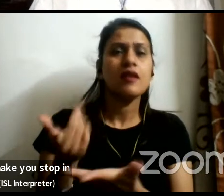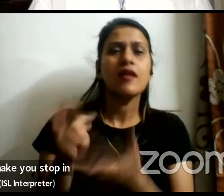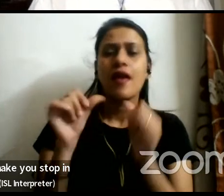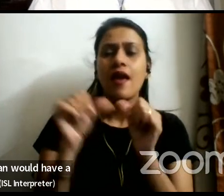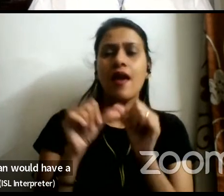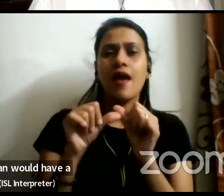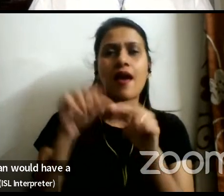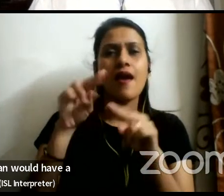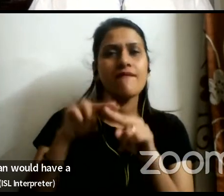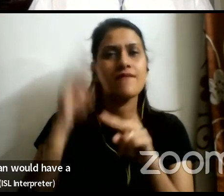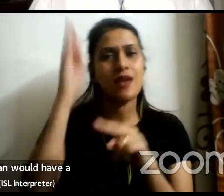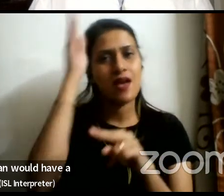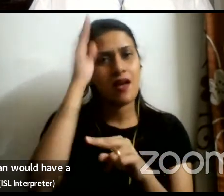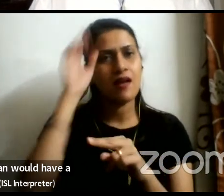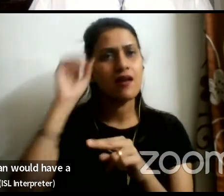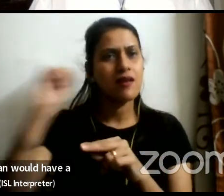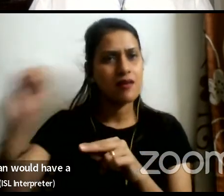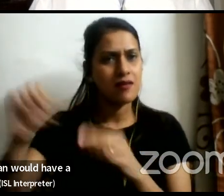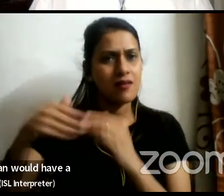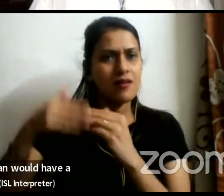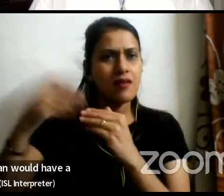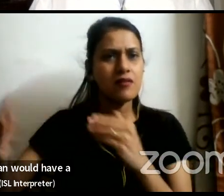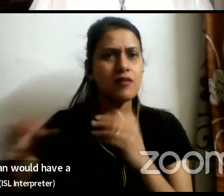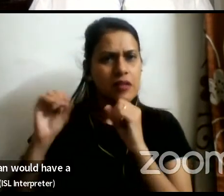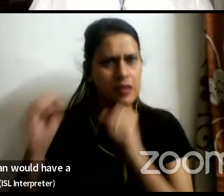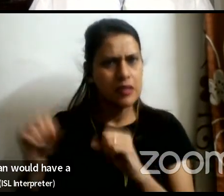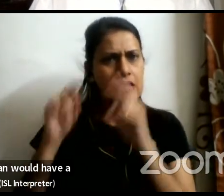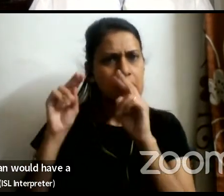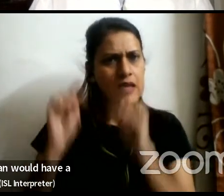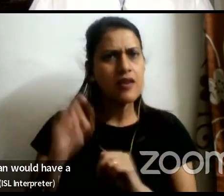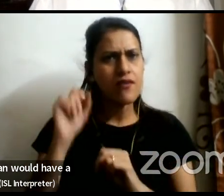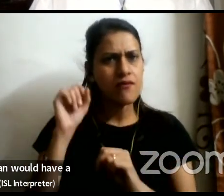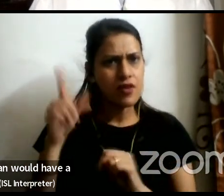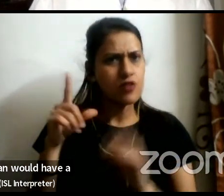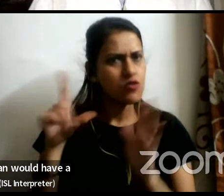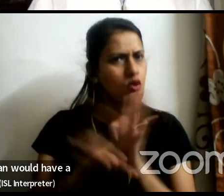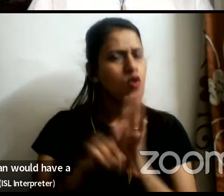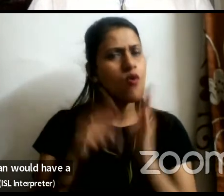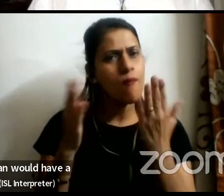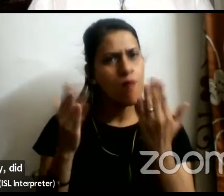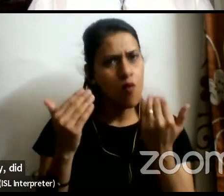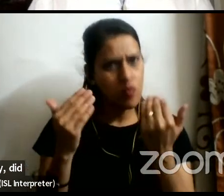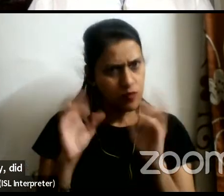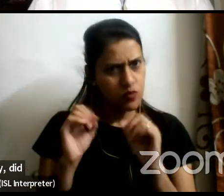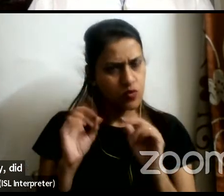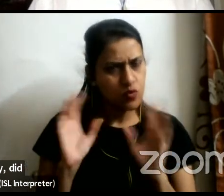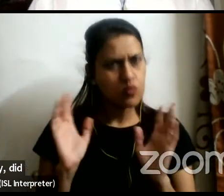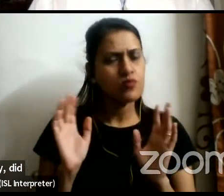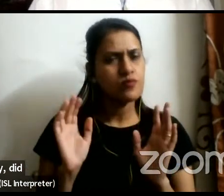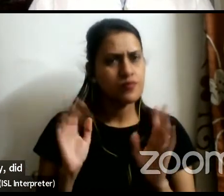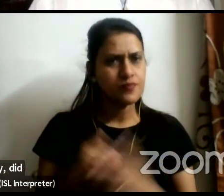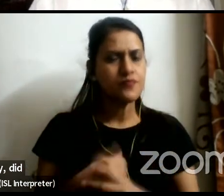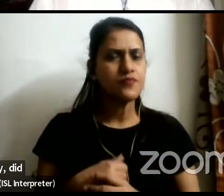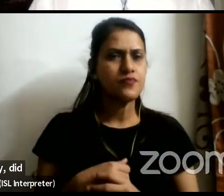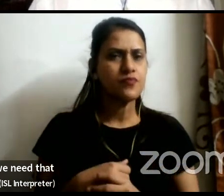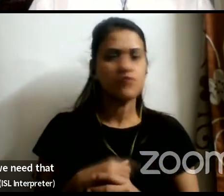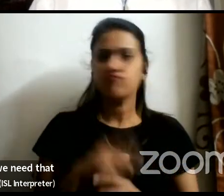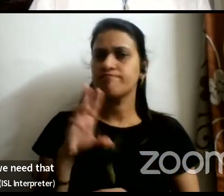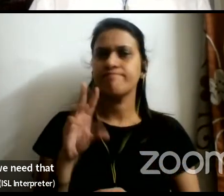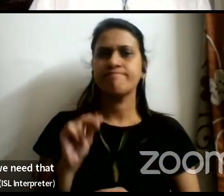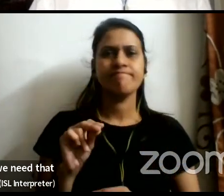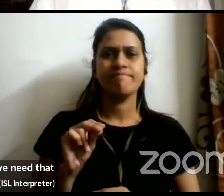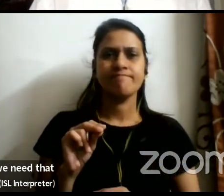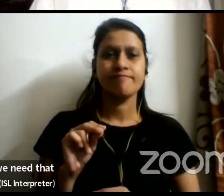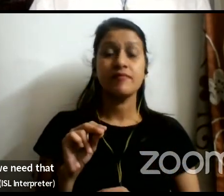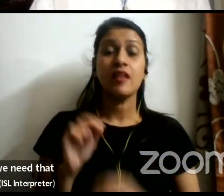have a draft competition law. Really, did they need that as their first law possible? Almost the first law right after a constitution? No, but they